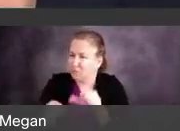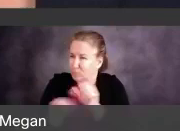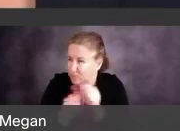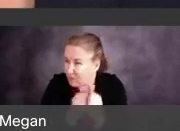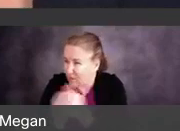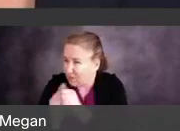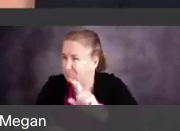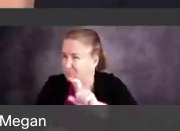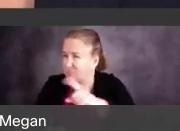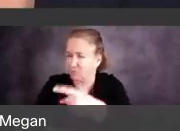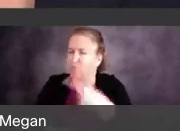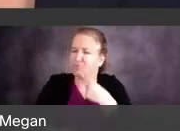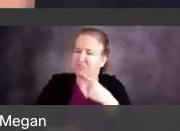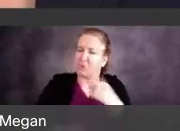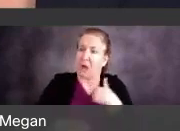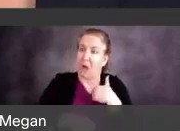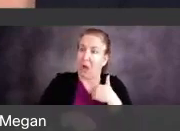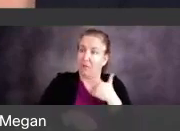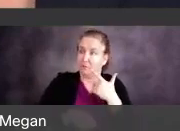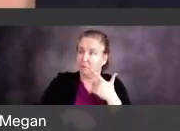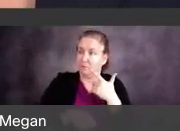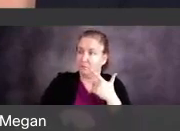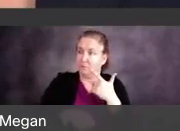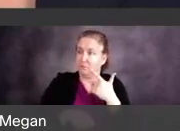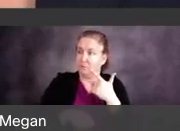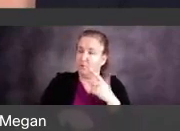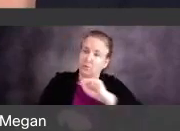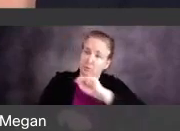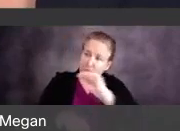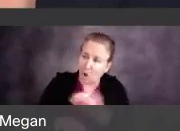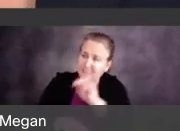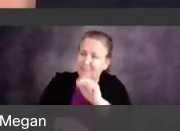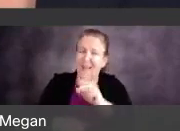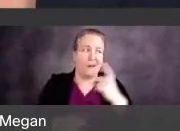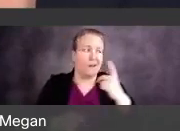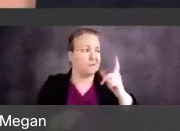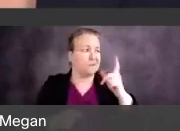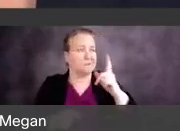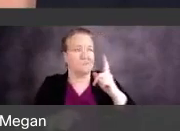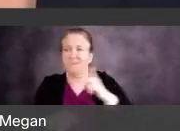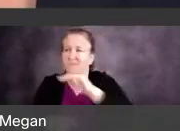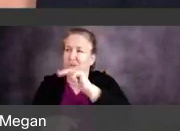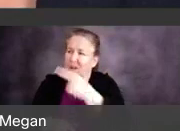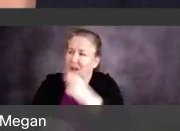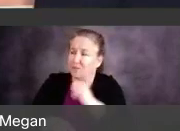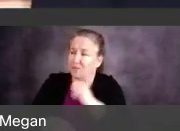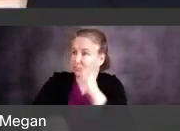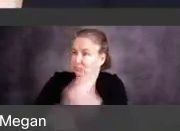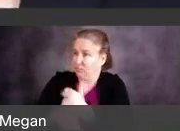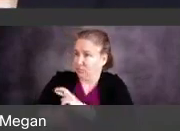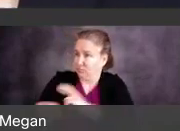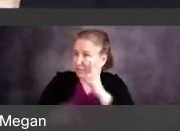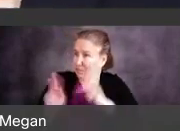have the infrastructure at whether it's Norristown or wherever you are, Norristown High School. Is there